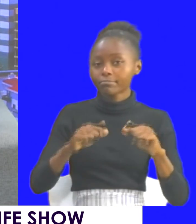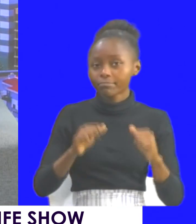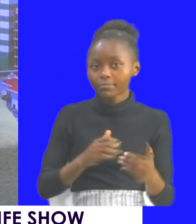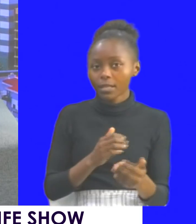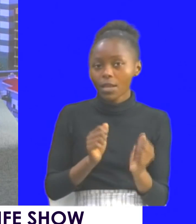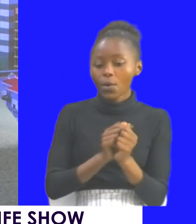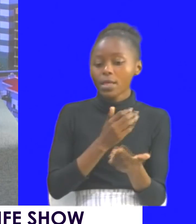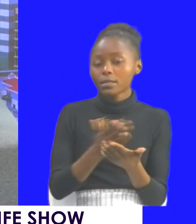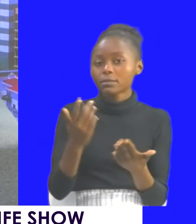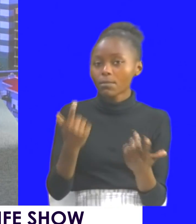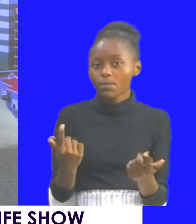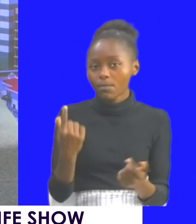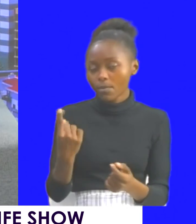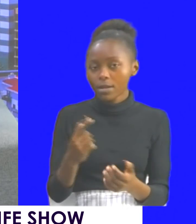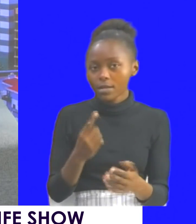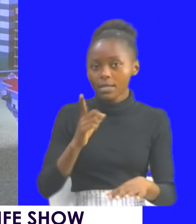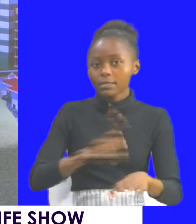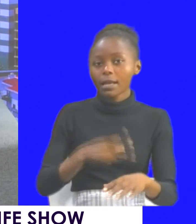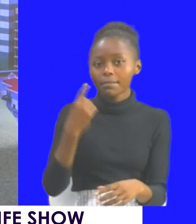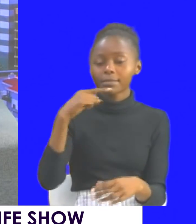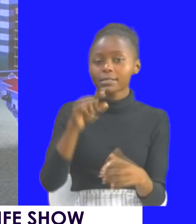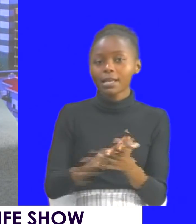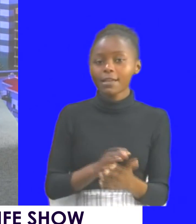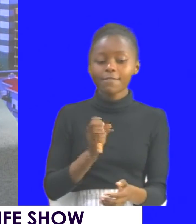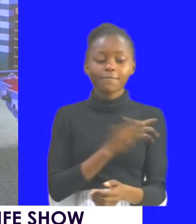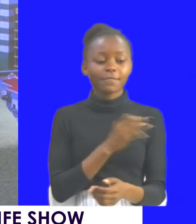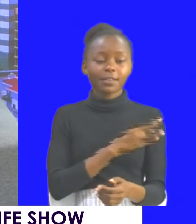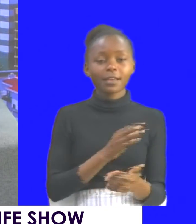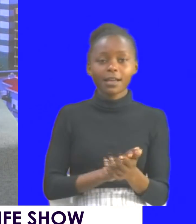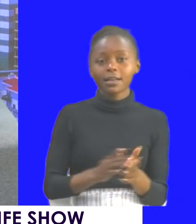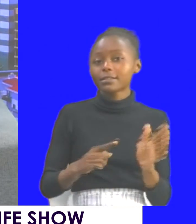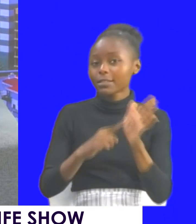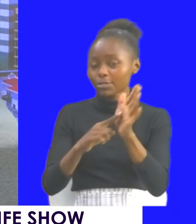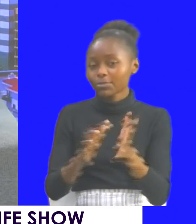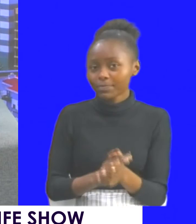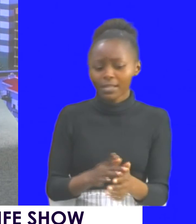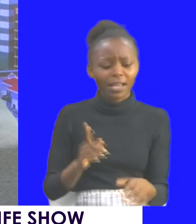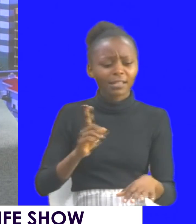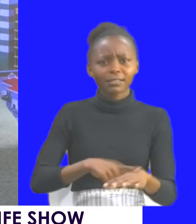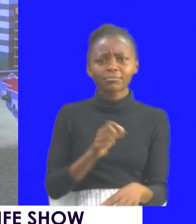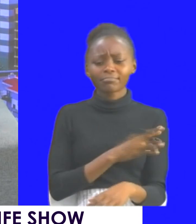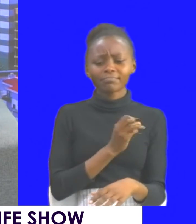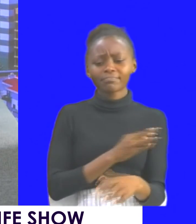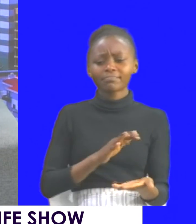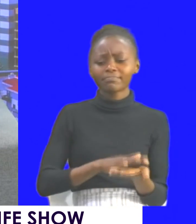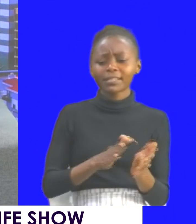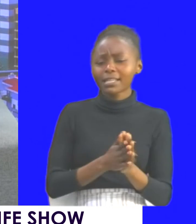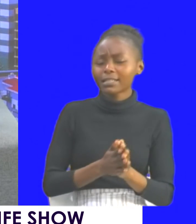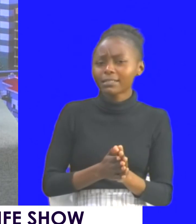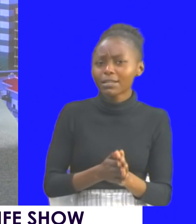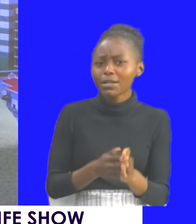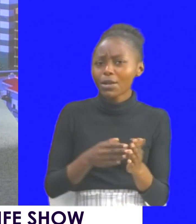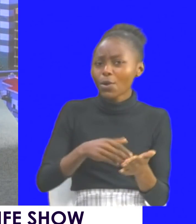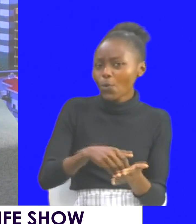they said fear is just a signal. When you start fearing being down, being irrelevant,